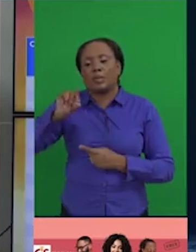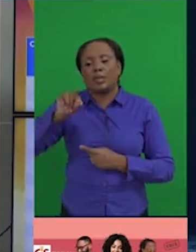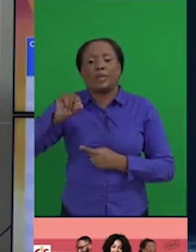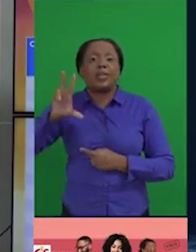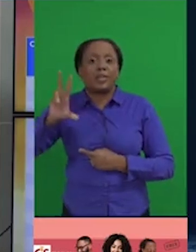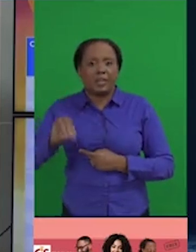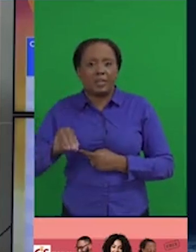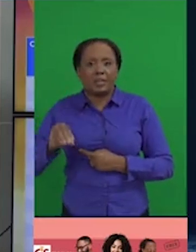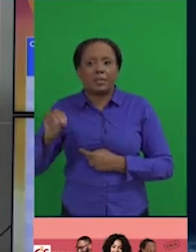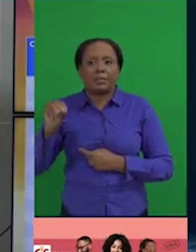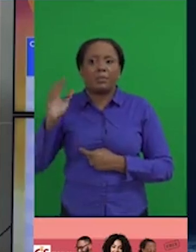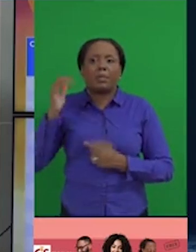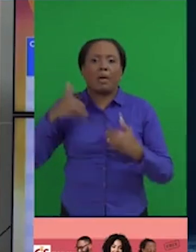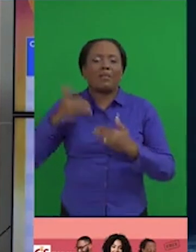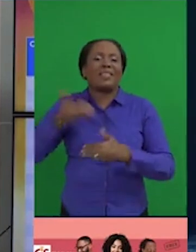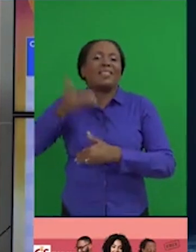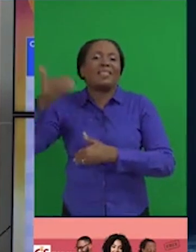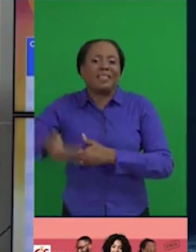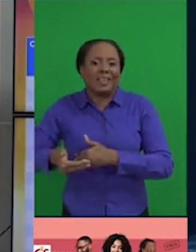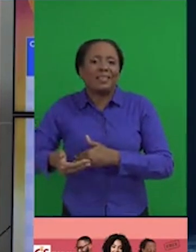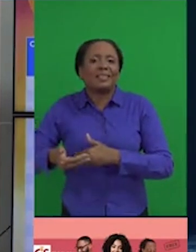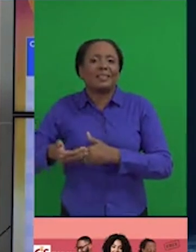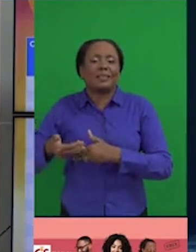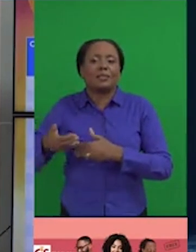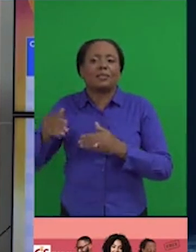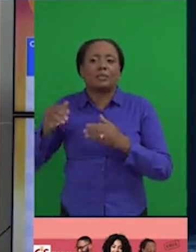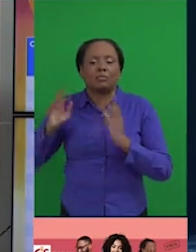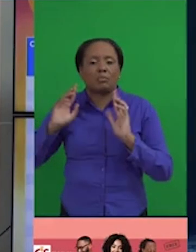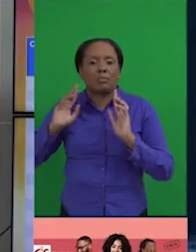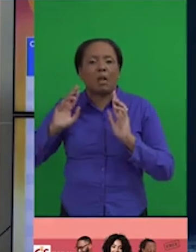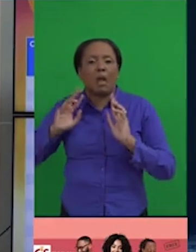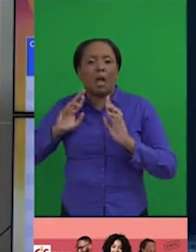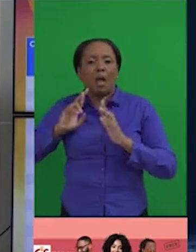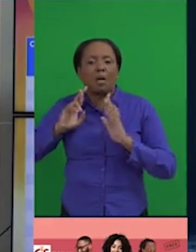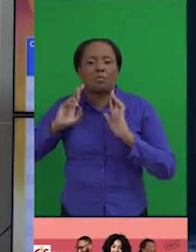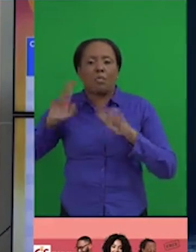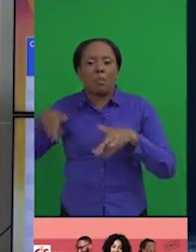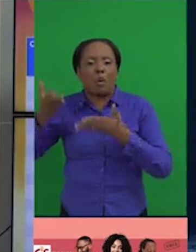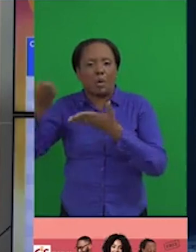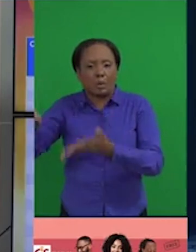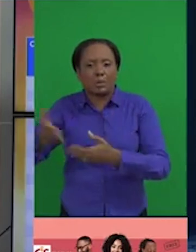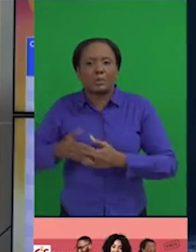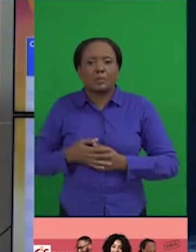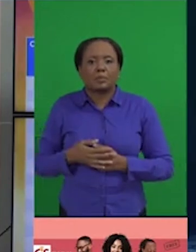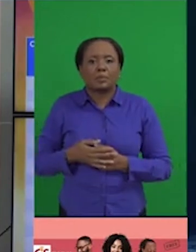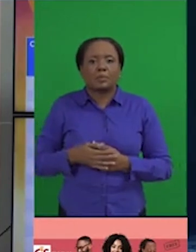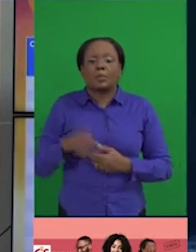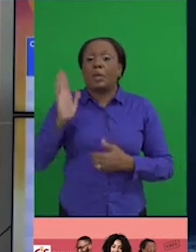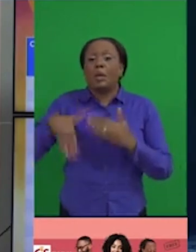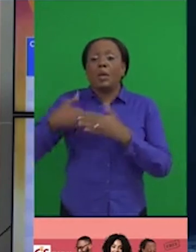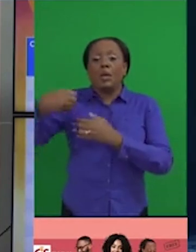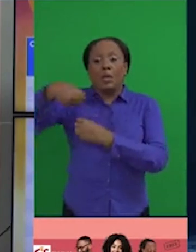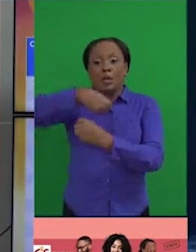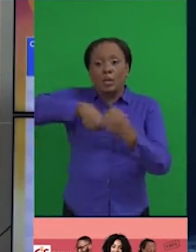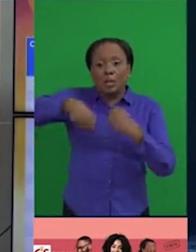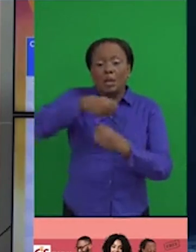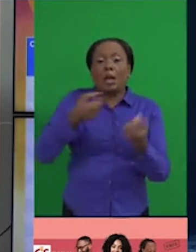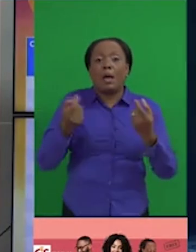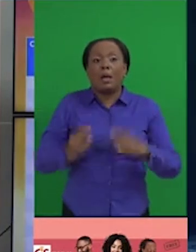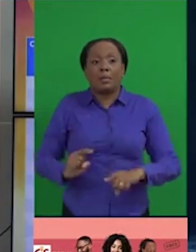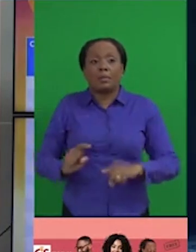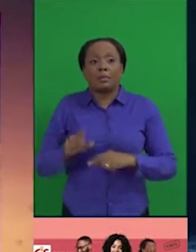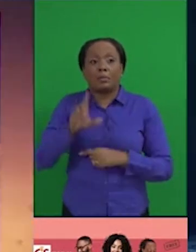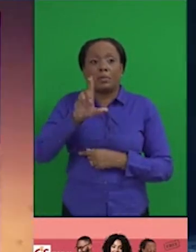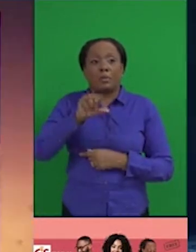Ladies and gentlemen, those six tropical cyclones that passed within 50 kilometers of Barbados occurred between